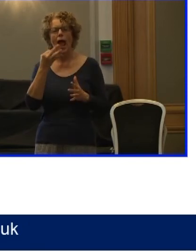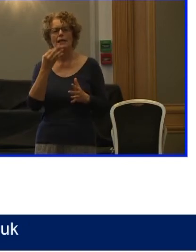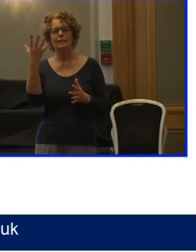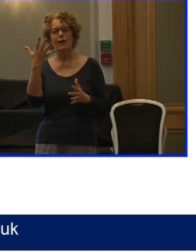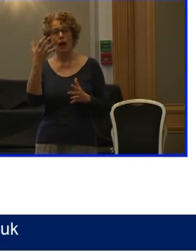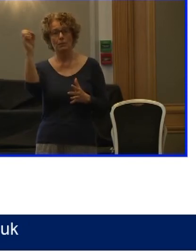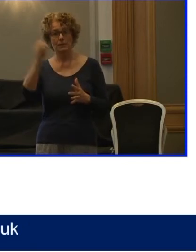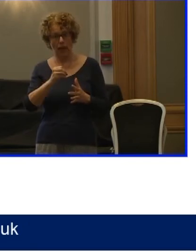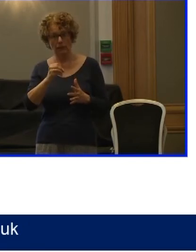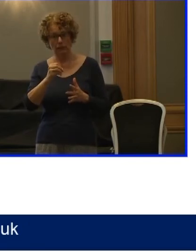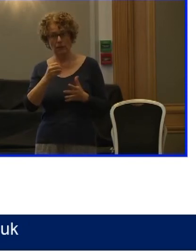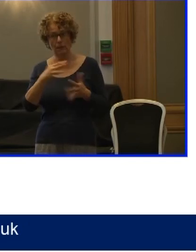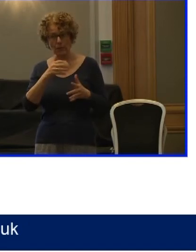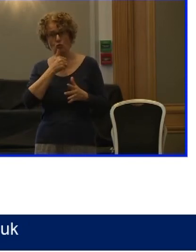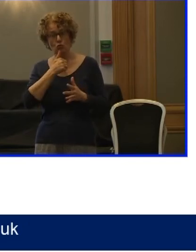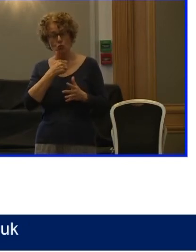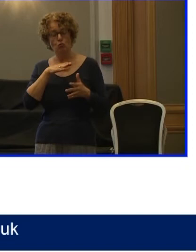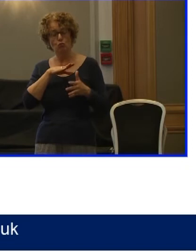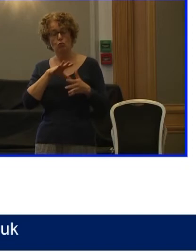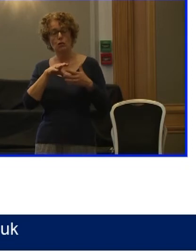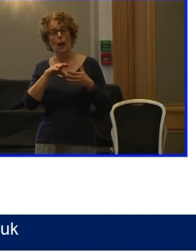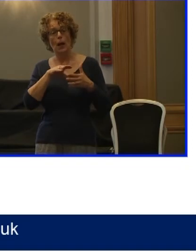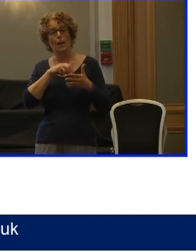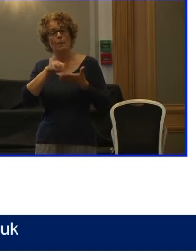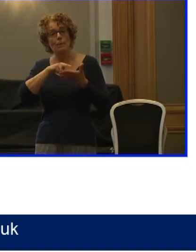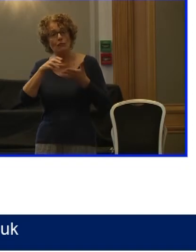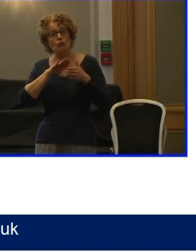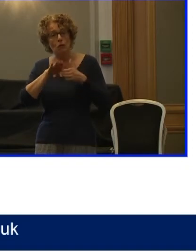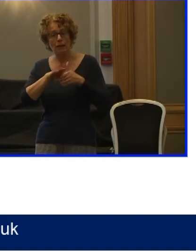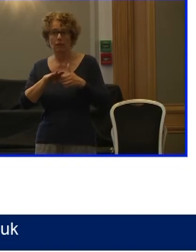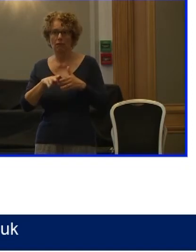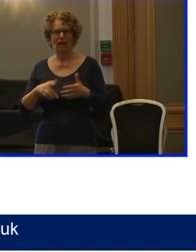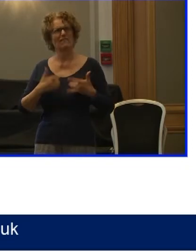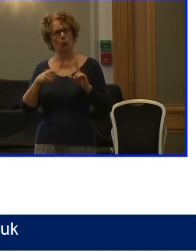community who access mobility training found it to be a positive experience.